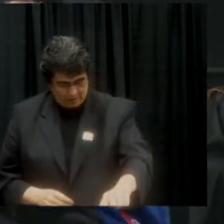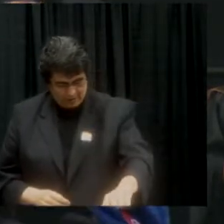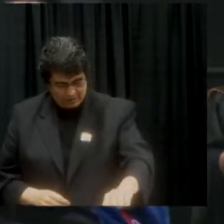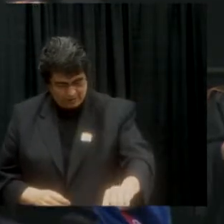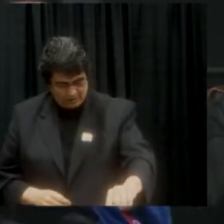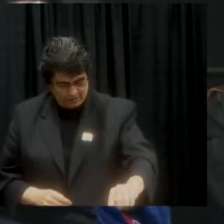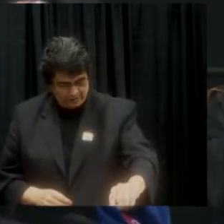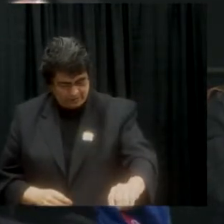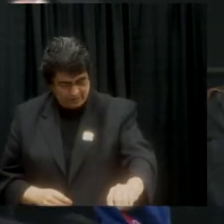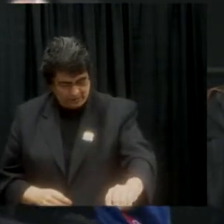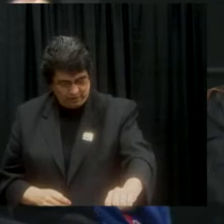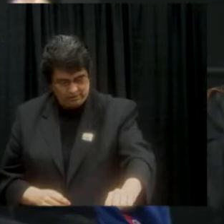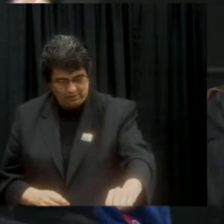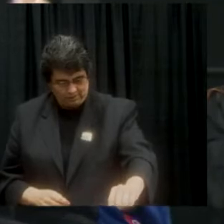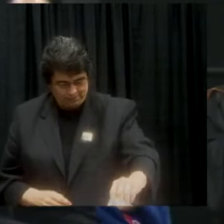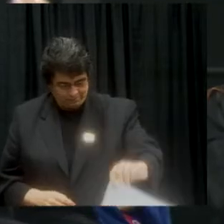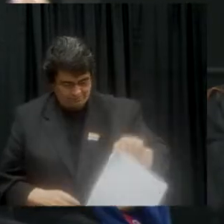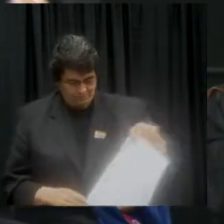Thank you.